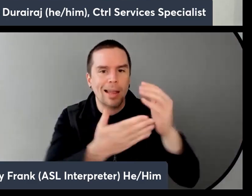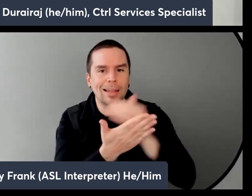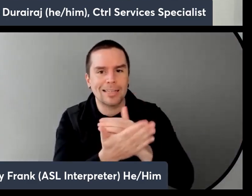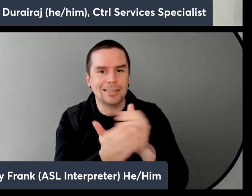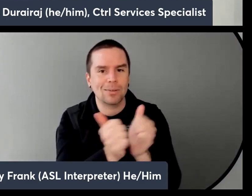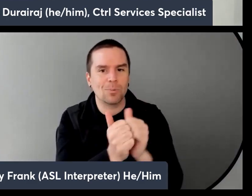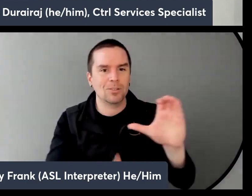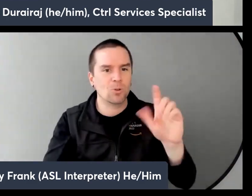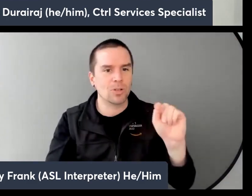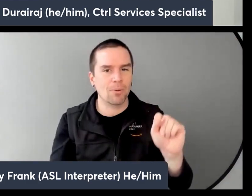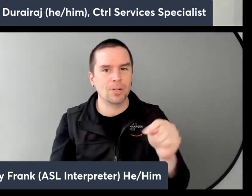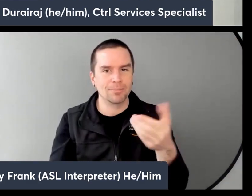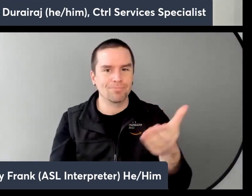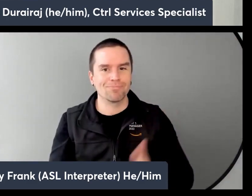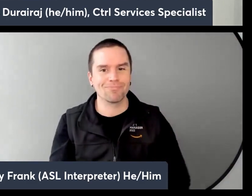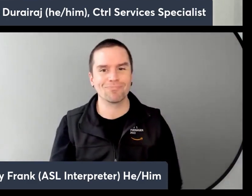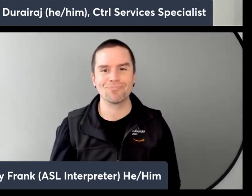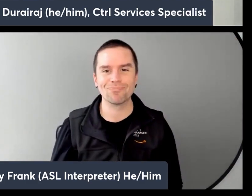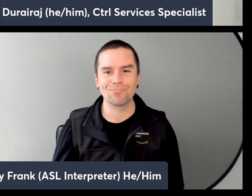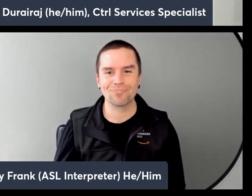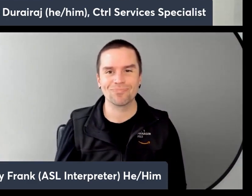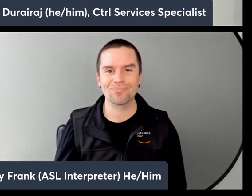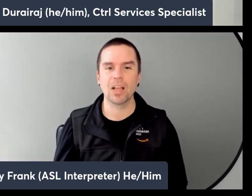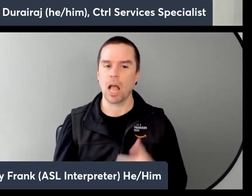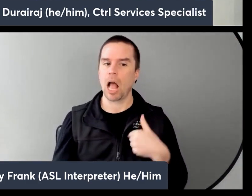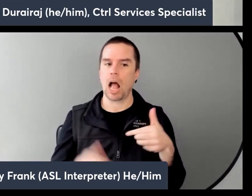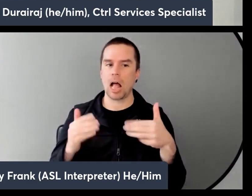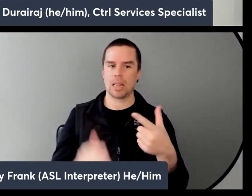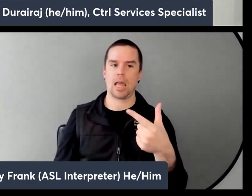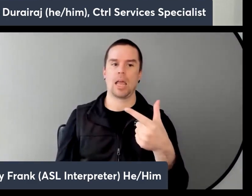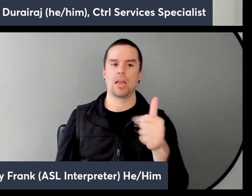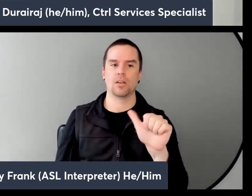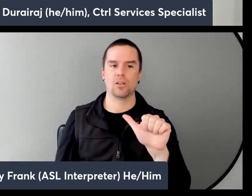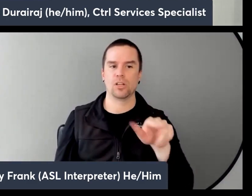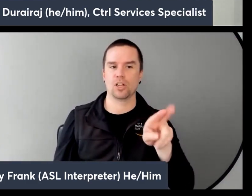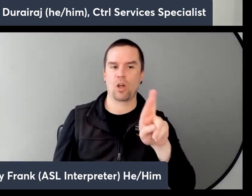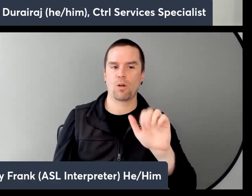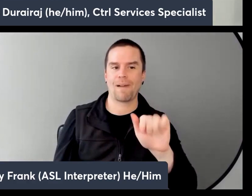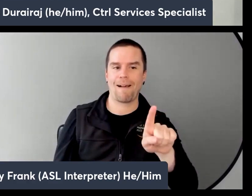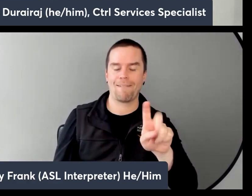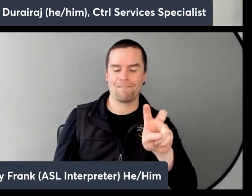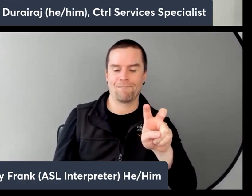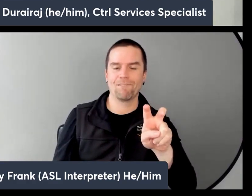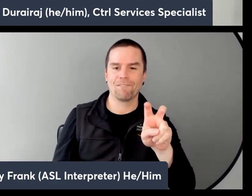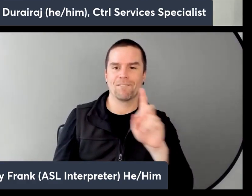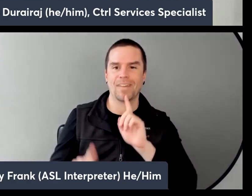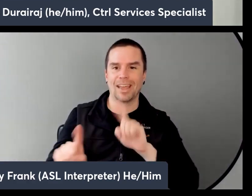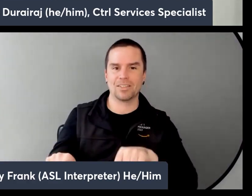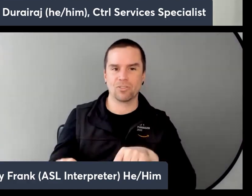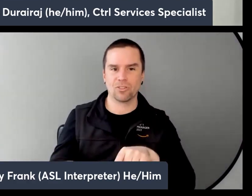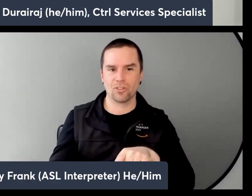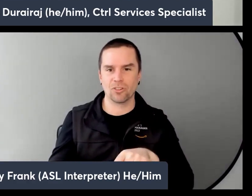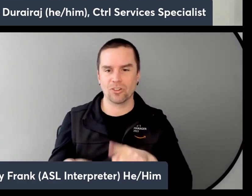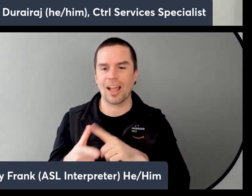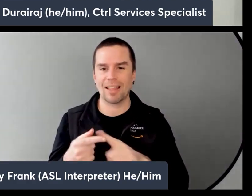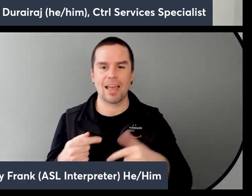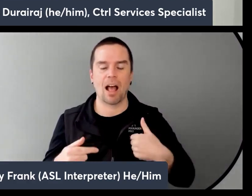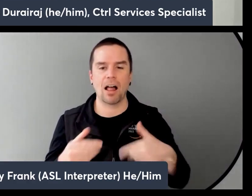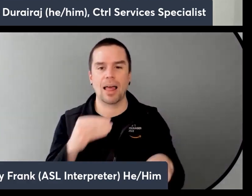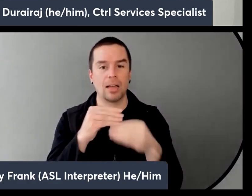And I'll let Gaurav answer that, Yeah. and then I'll chime in. Hey, Jeff, sorry, can you repeat the question? Yeah,